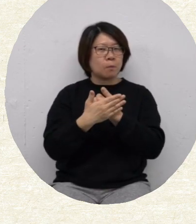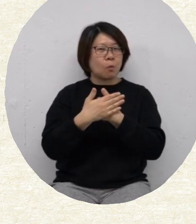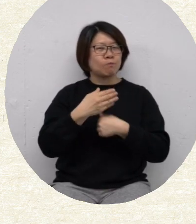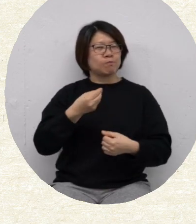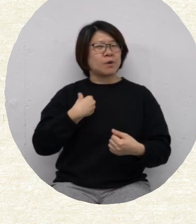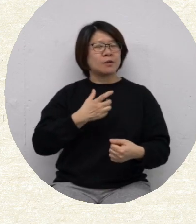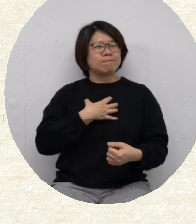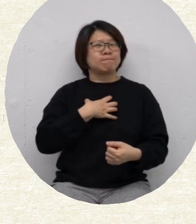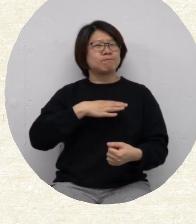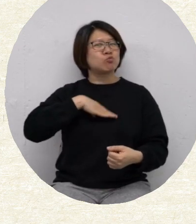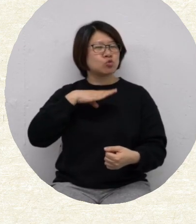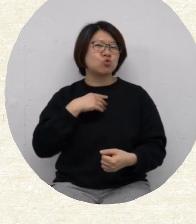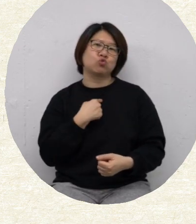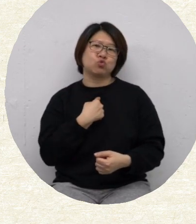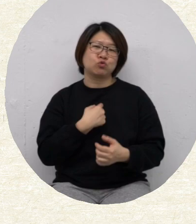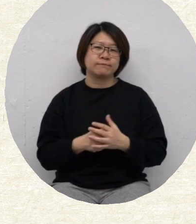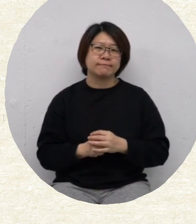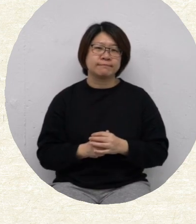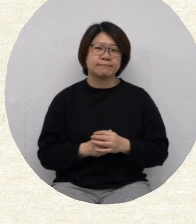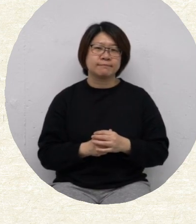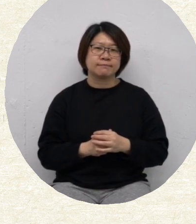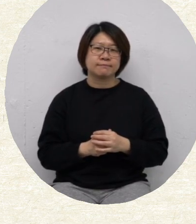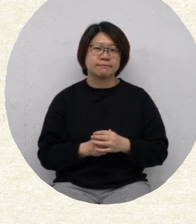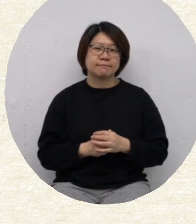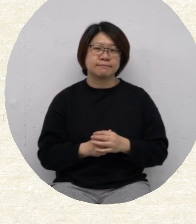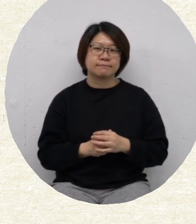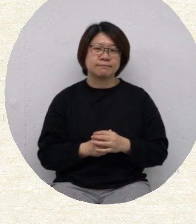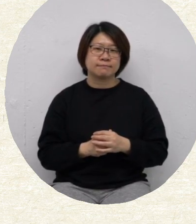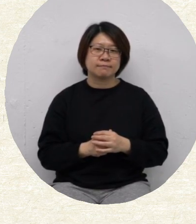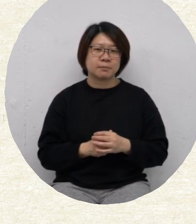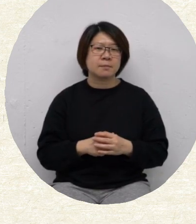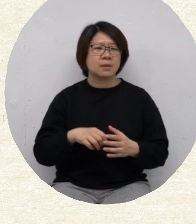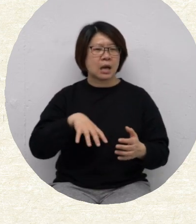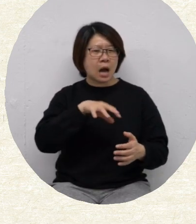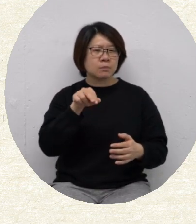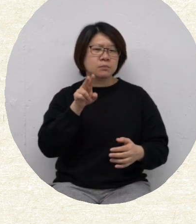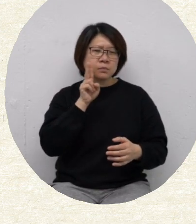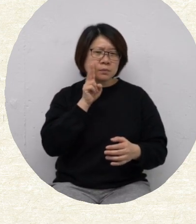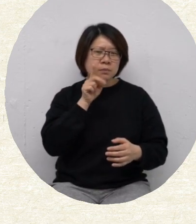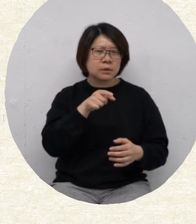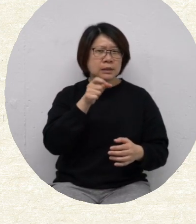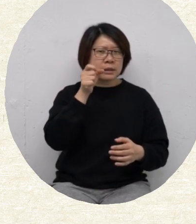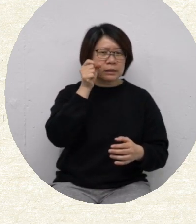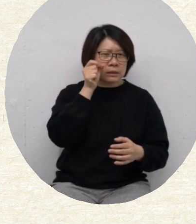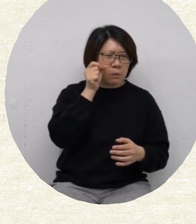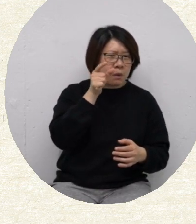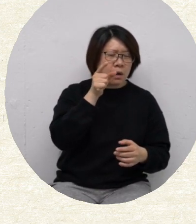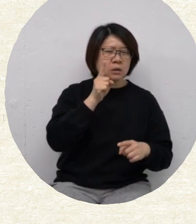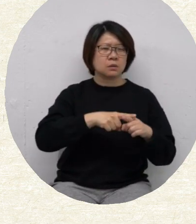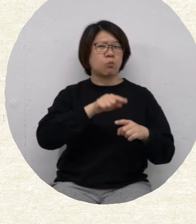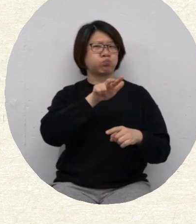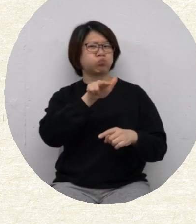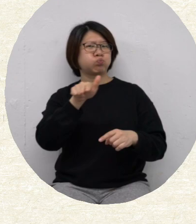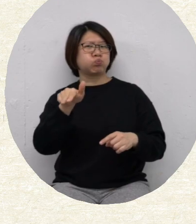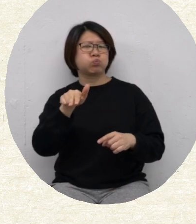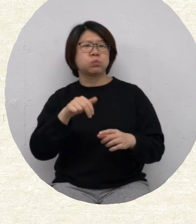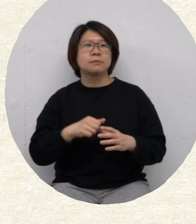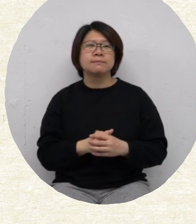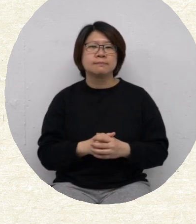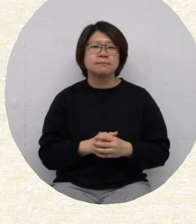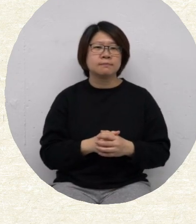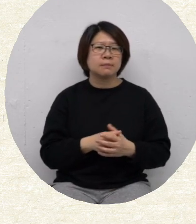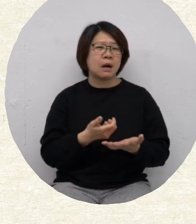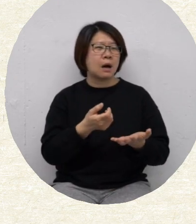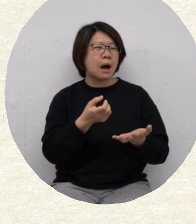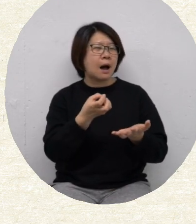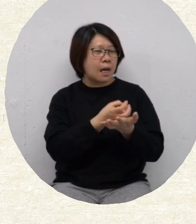daily basis. For a brief moment of time, they fulfill our temporary needs and desires.